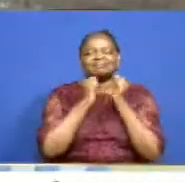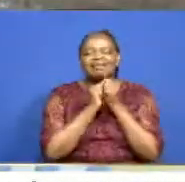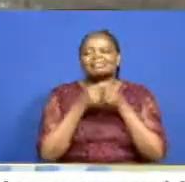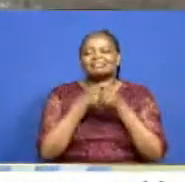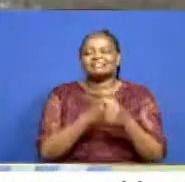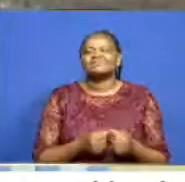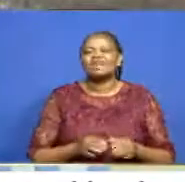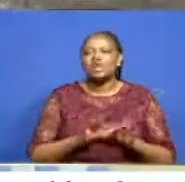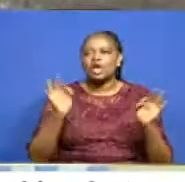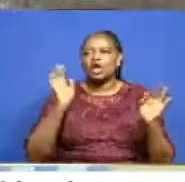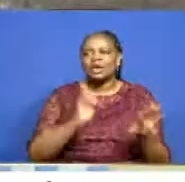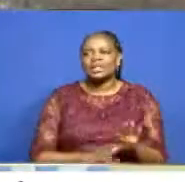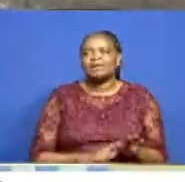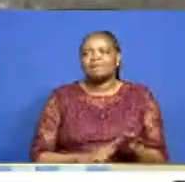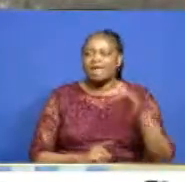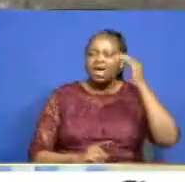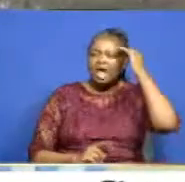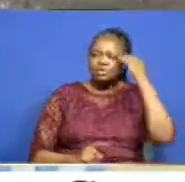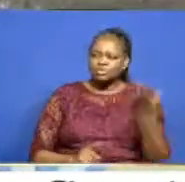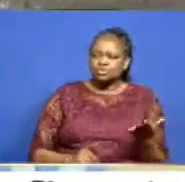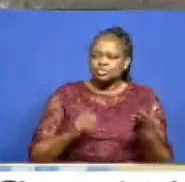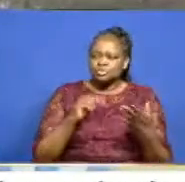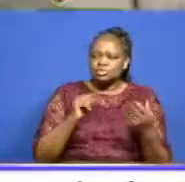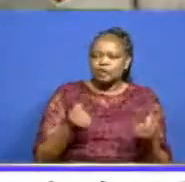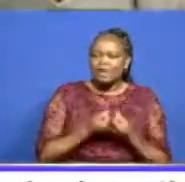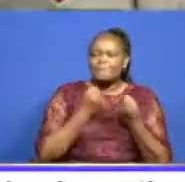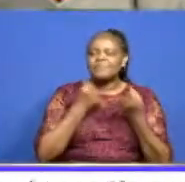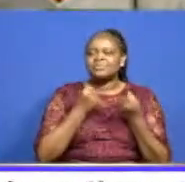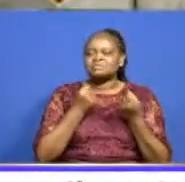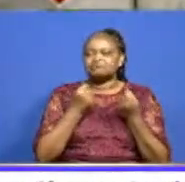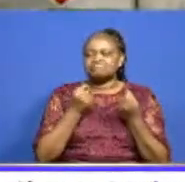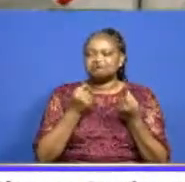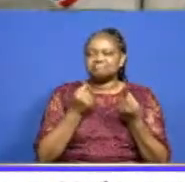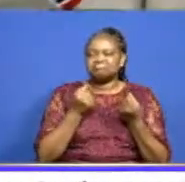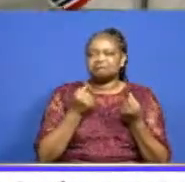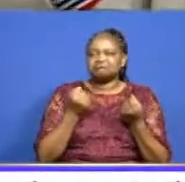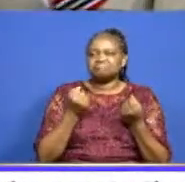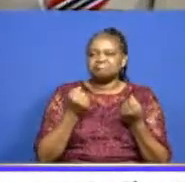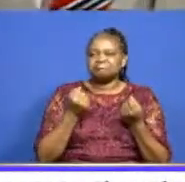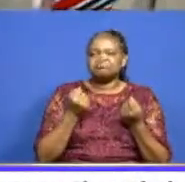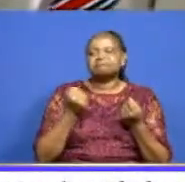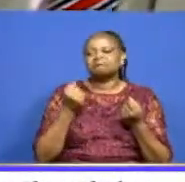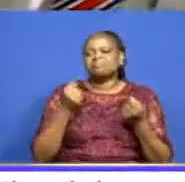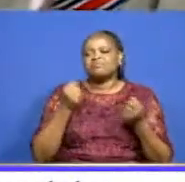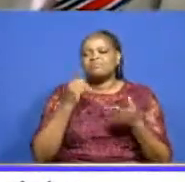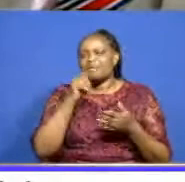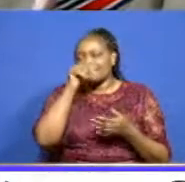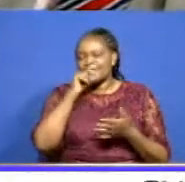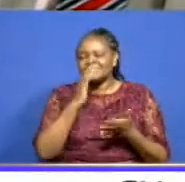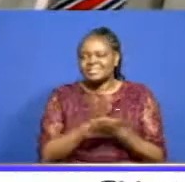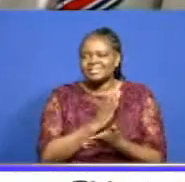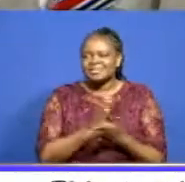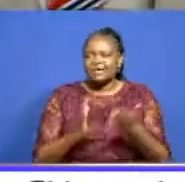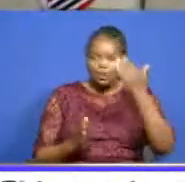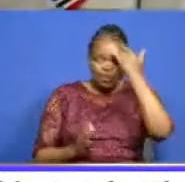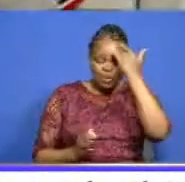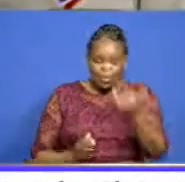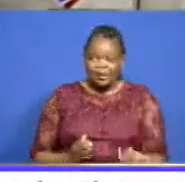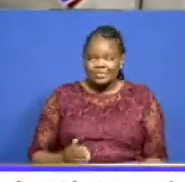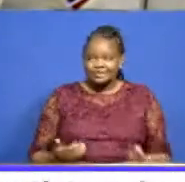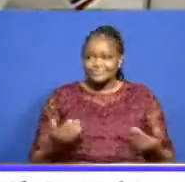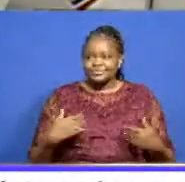don't know if we can borrow from the private sector, Mr. Ndoro. What is it that you feel has worked? Because we've had this